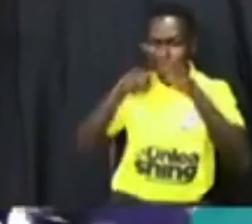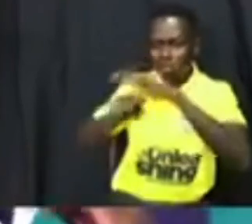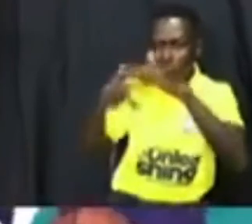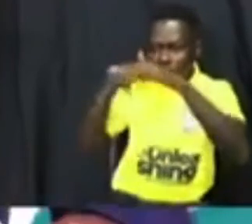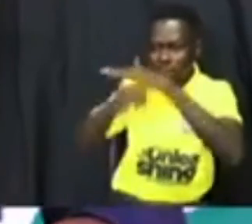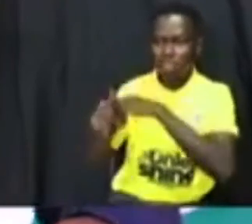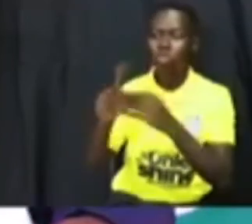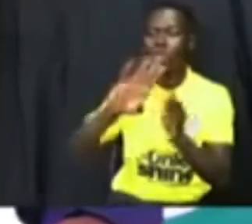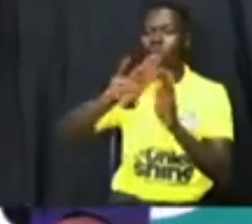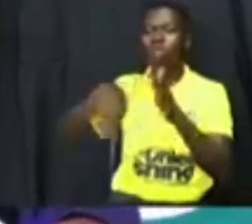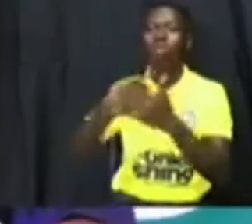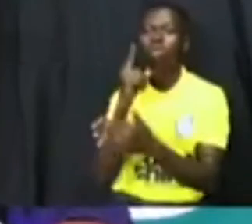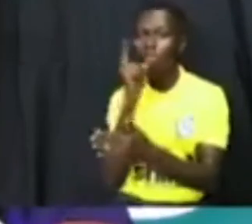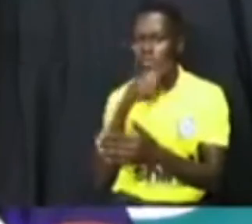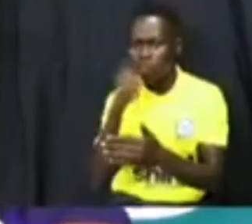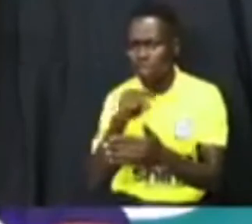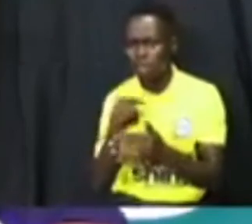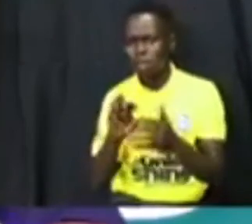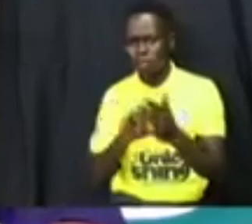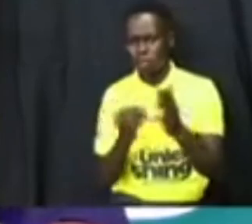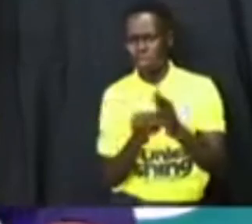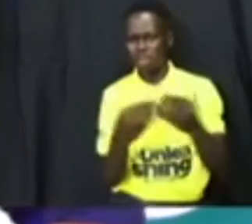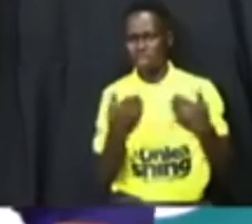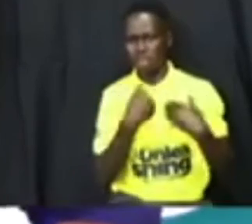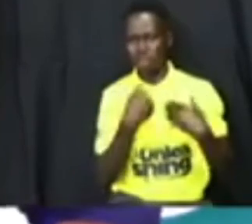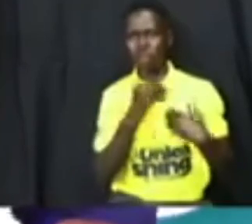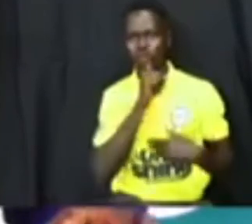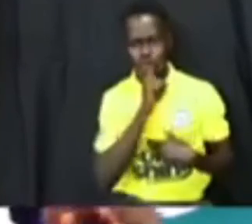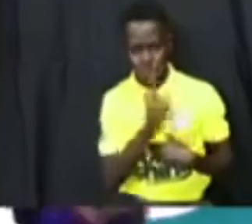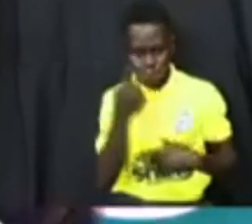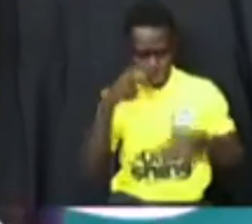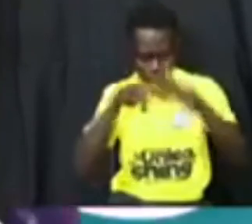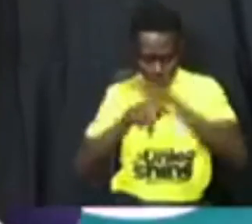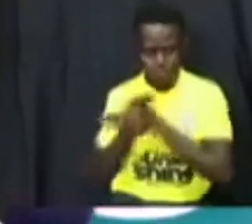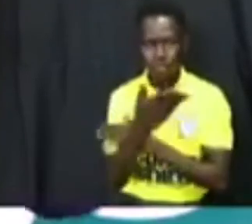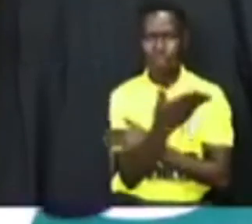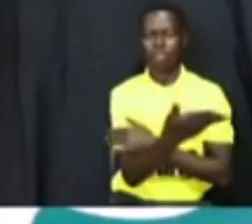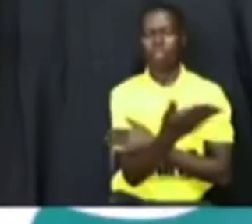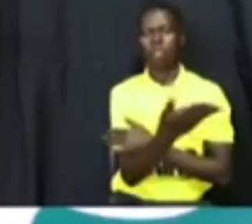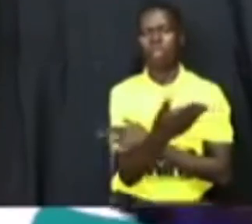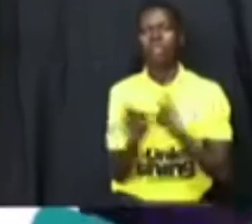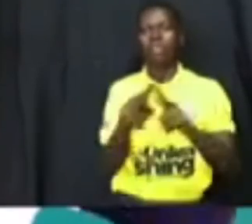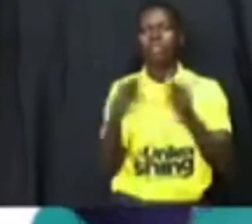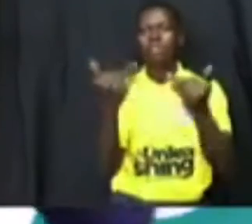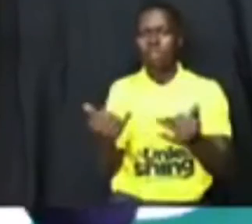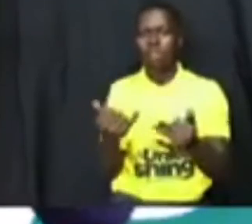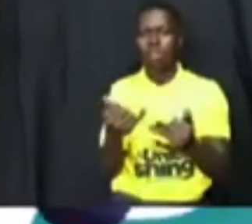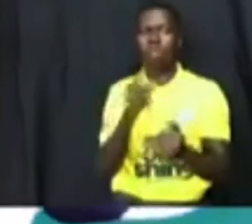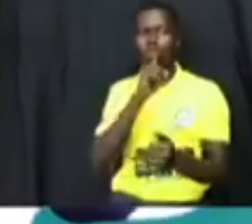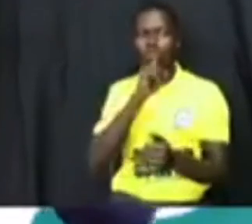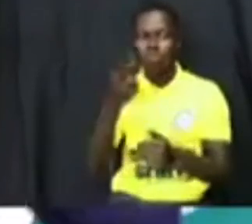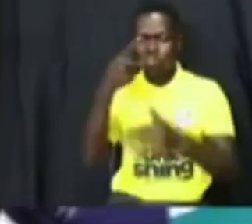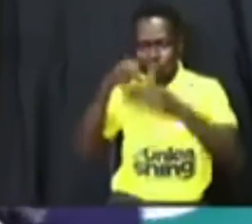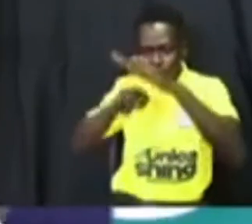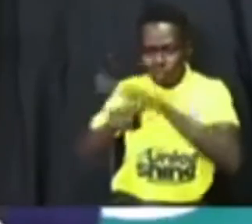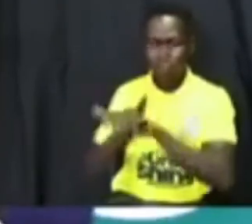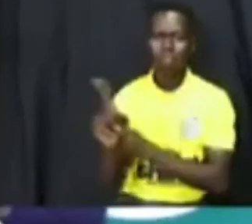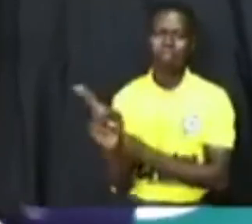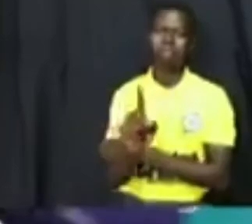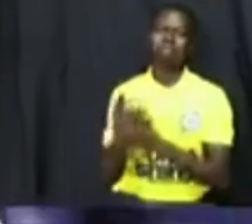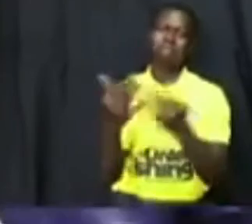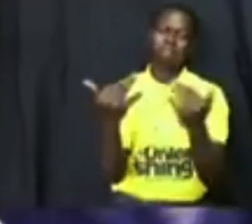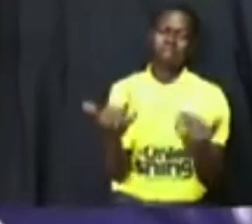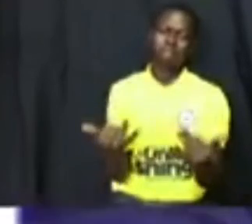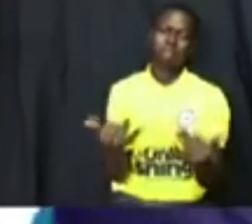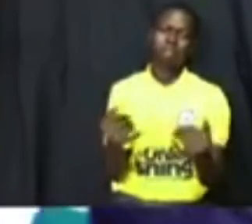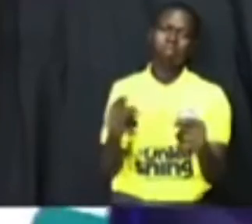there is always fake because there is the genuine. So where are the genuine ones? But the